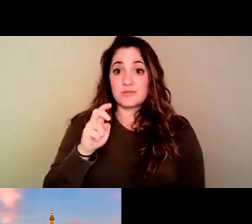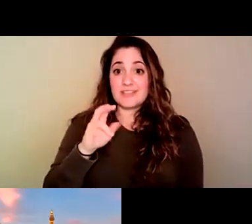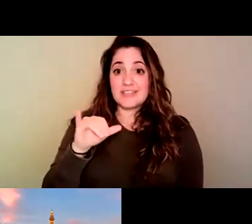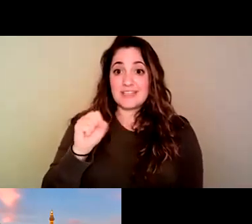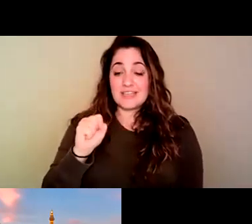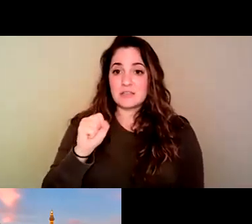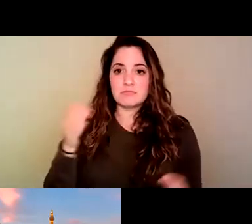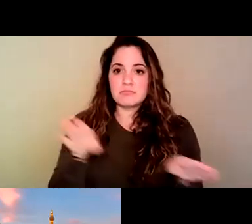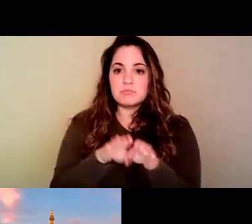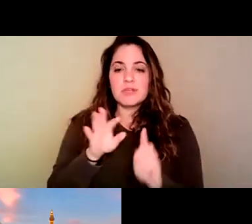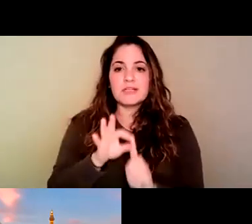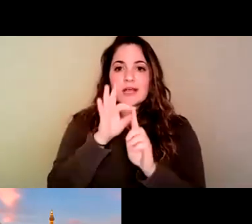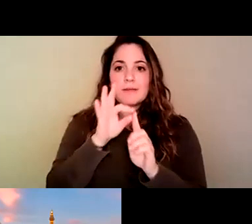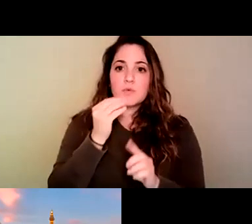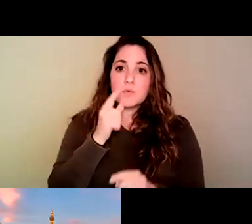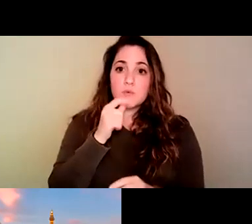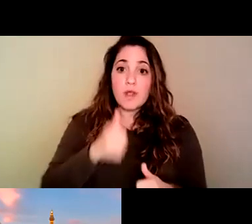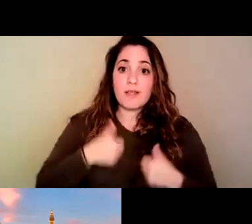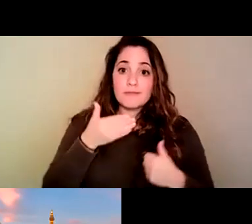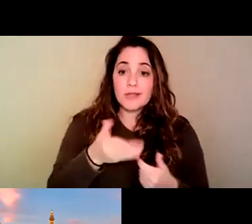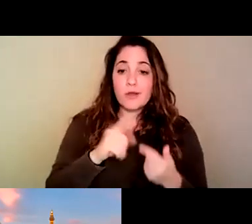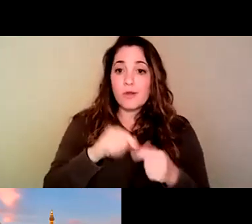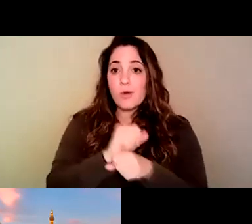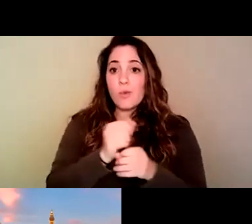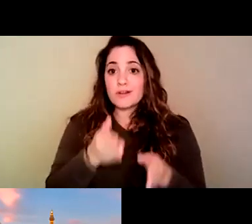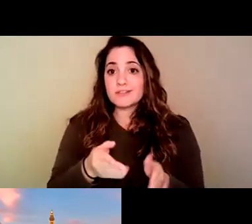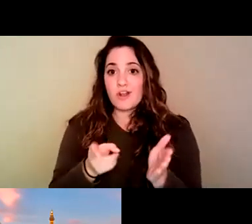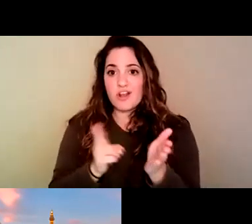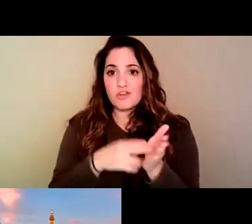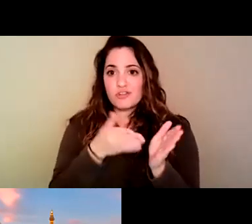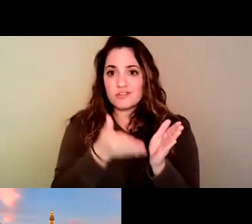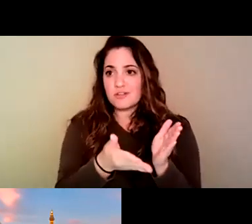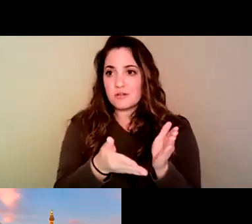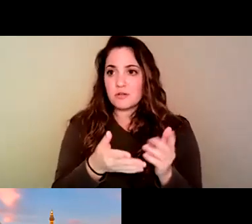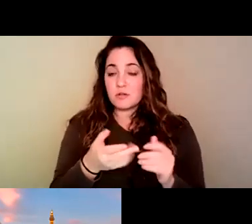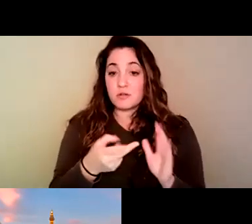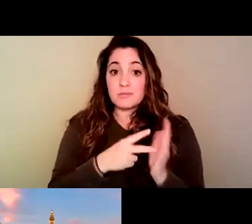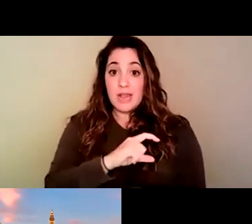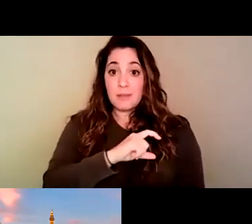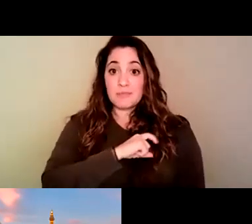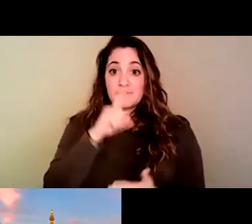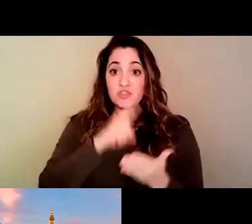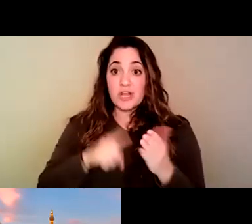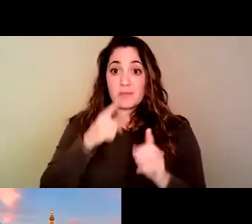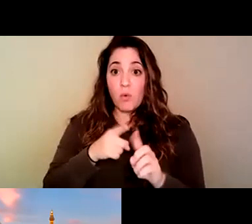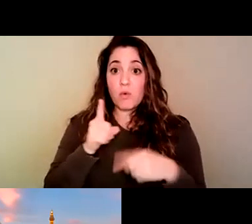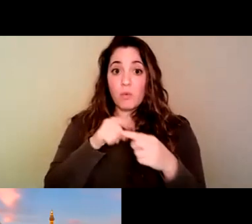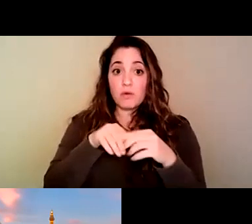of residents, workers, and contractors. So there was a police checkpoint coming into